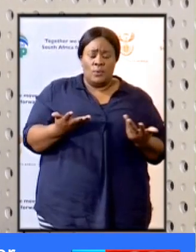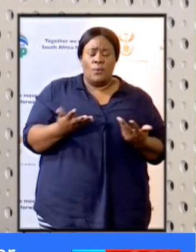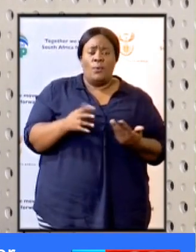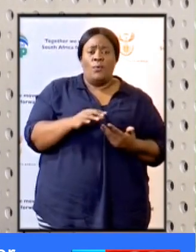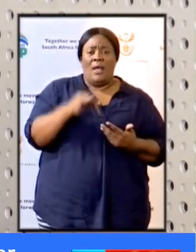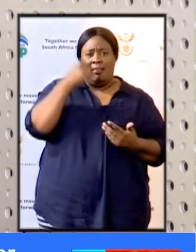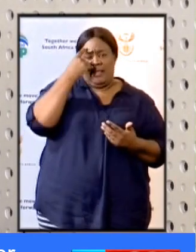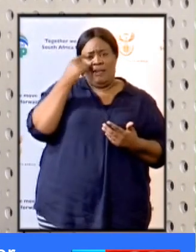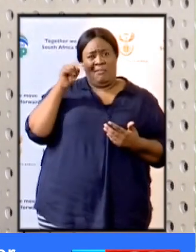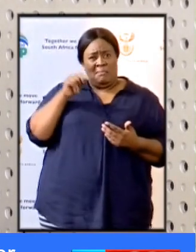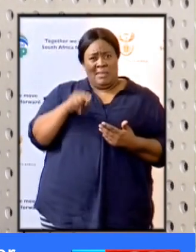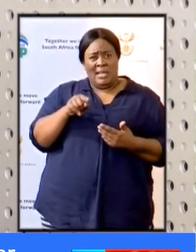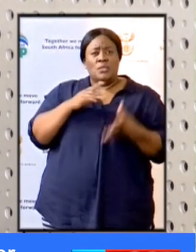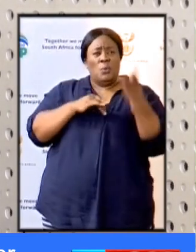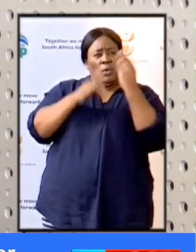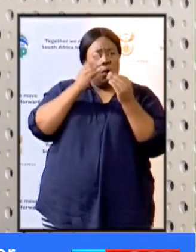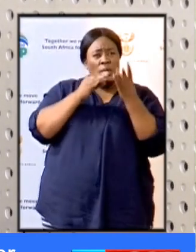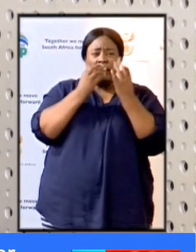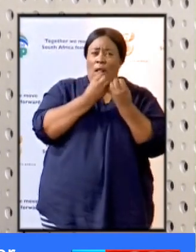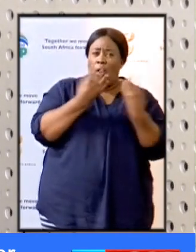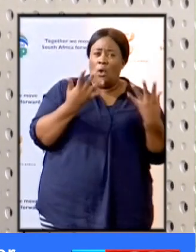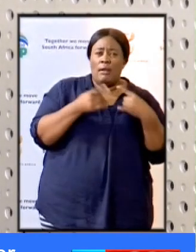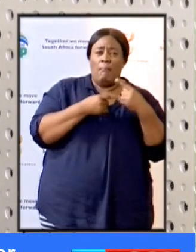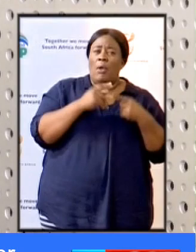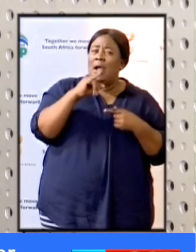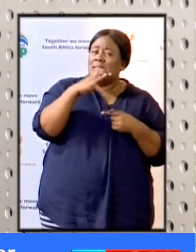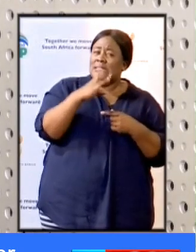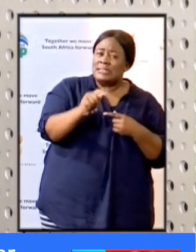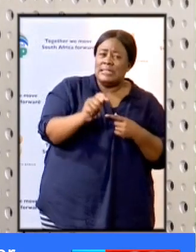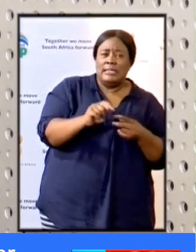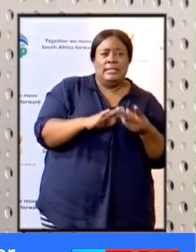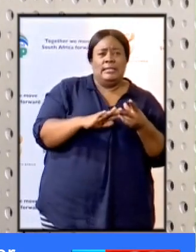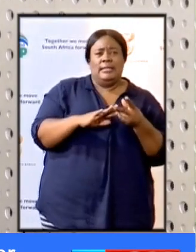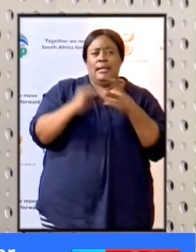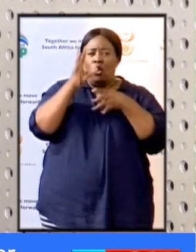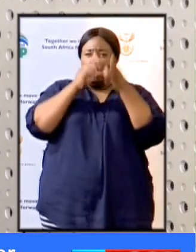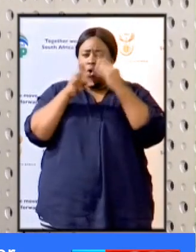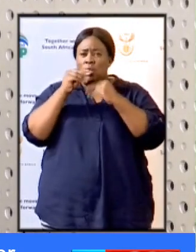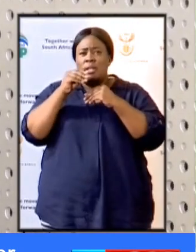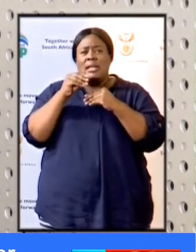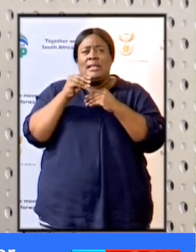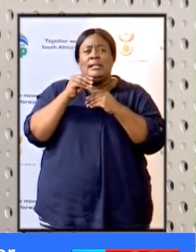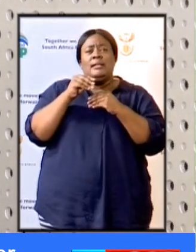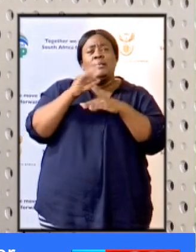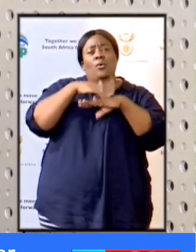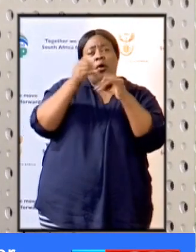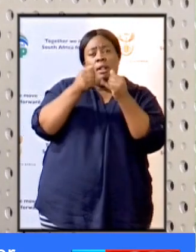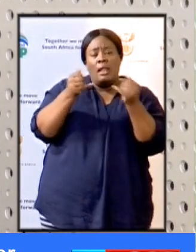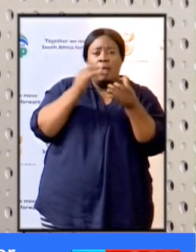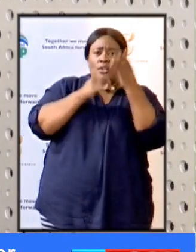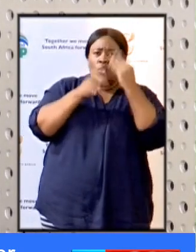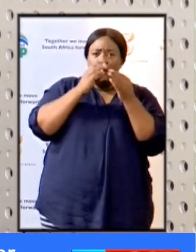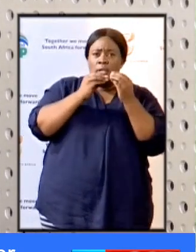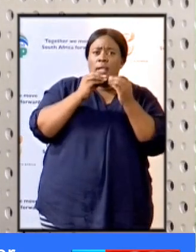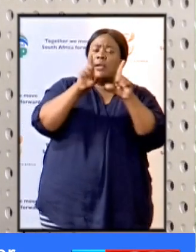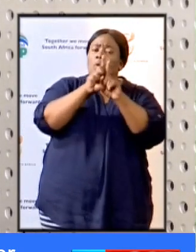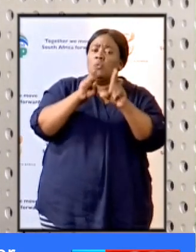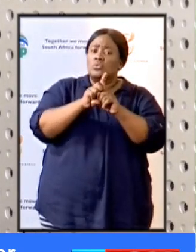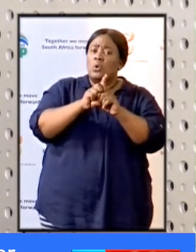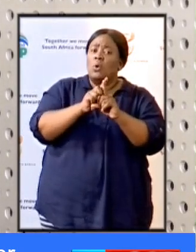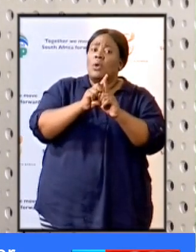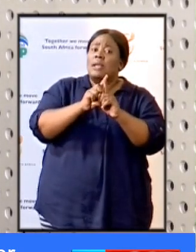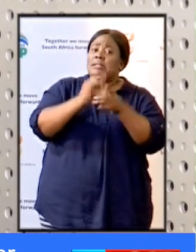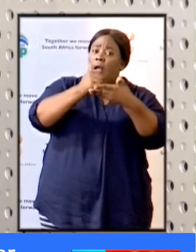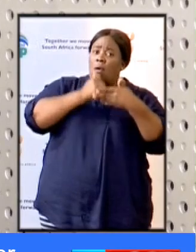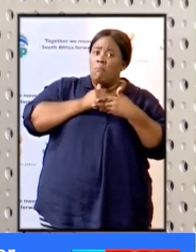lot. We're gaining lessons about ICTs and are learning or are finding ourselves forced to do things differently. We've been